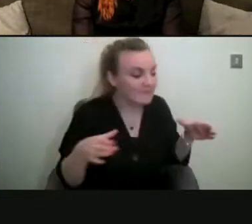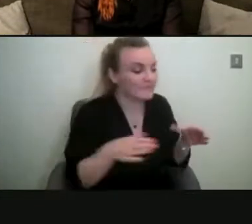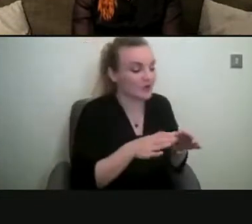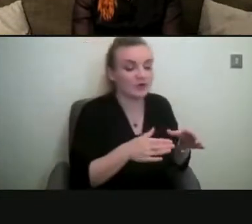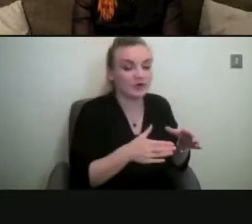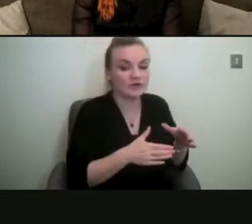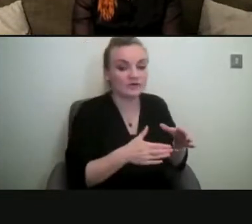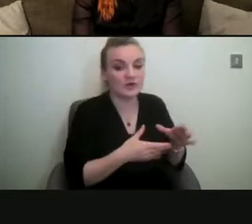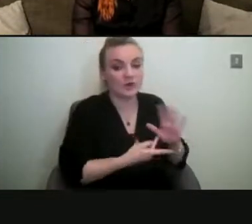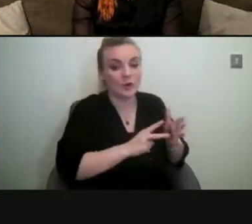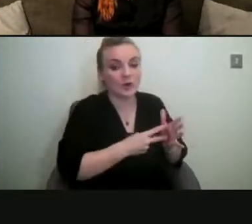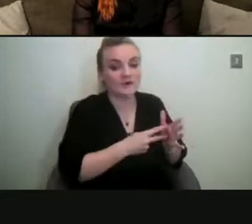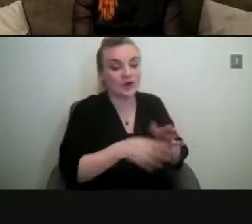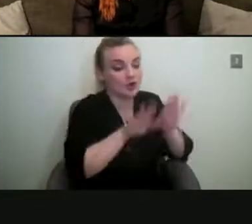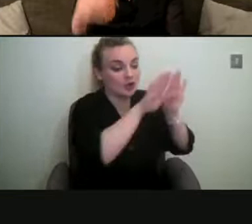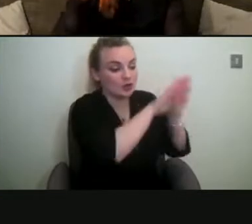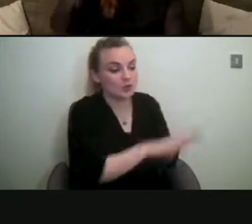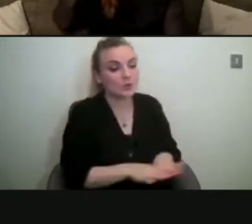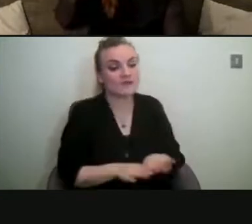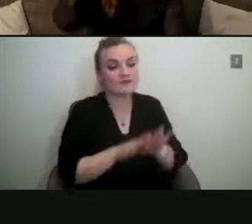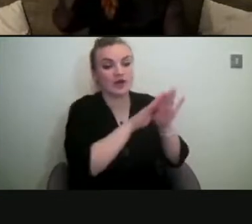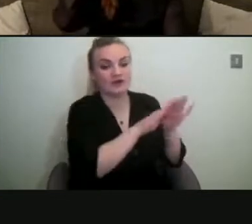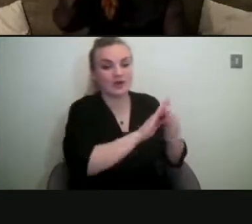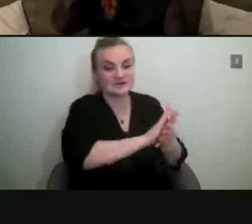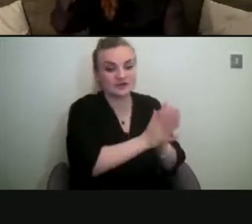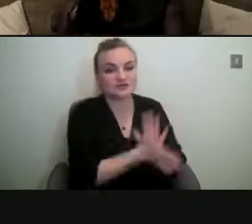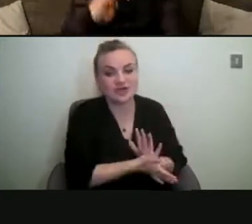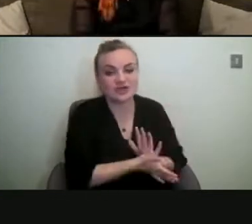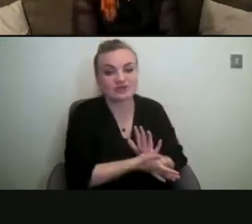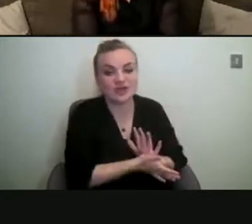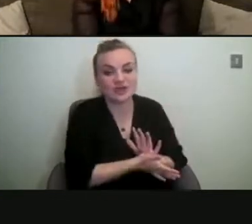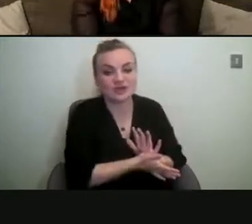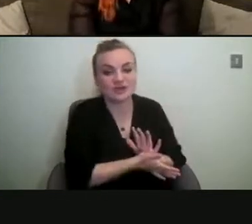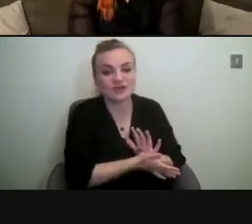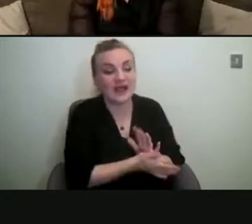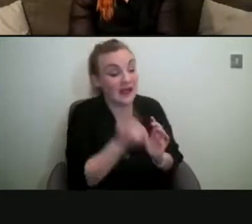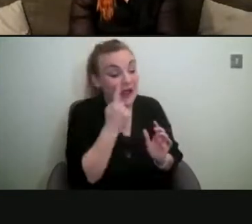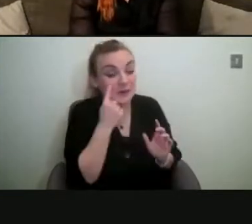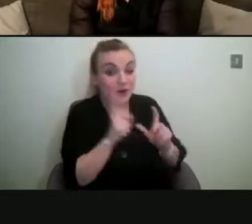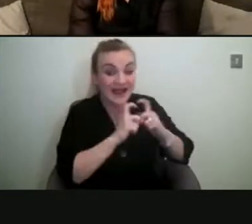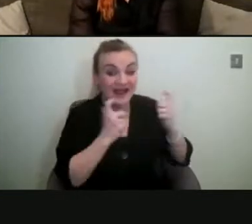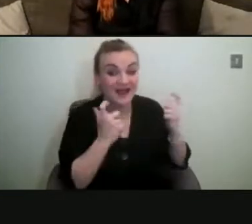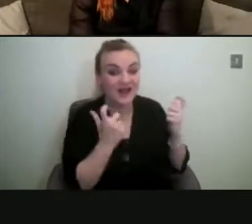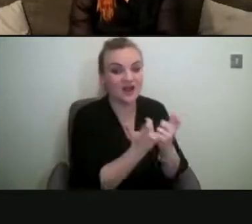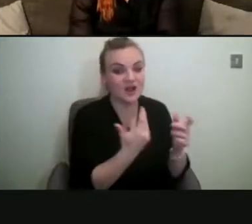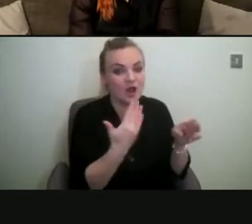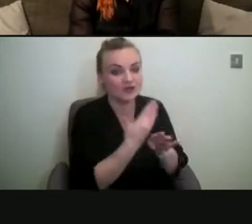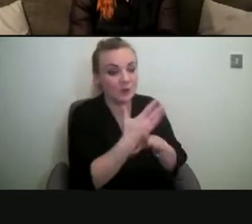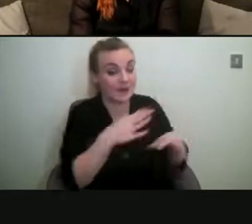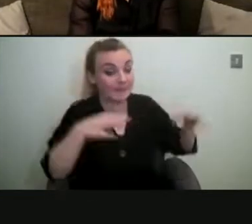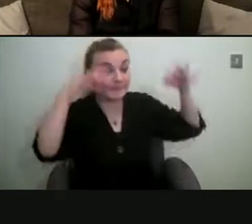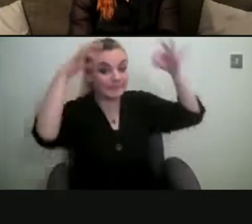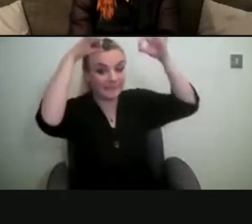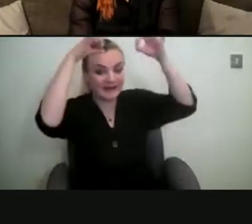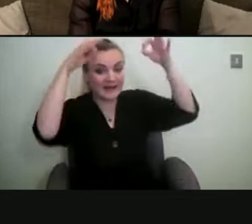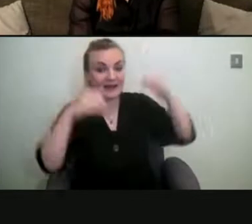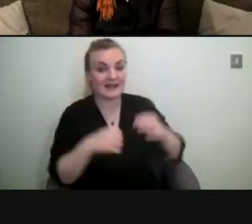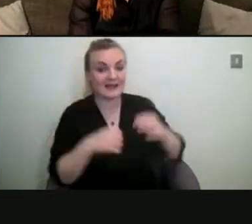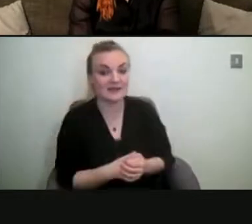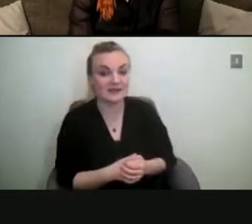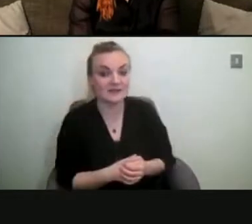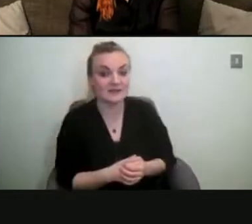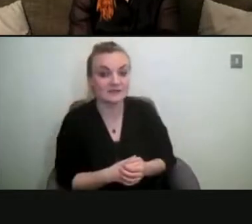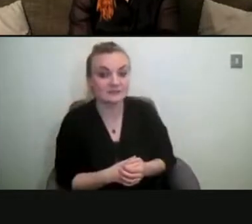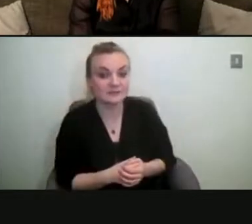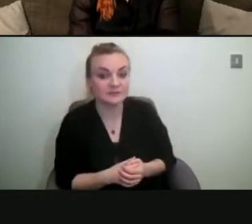of Instruction. So you really look at classwork in ballet in particular, the focus was on, but I